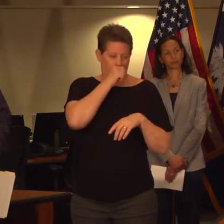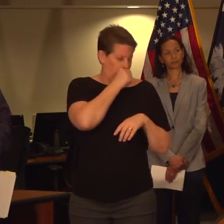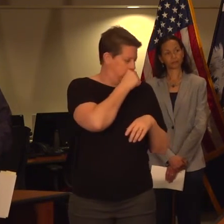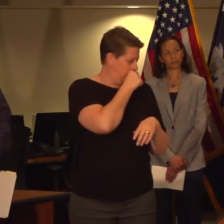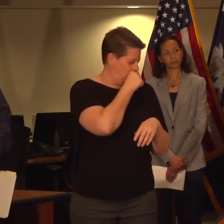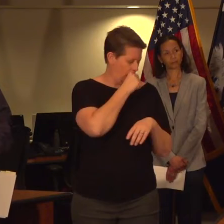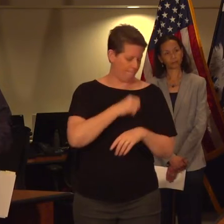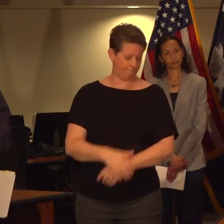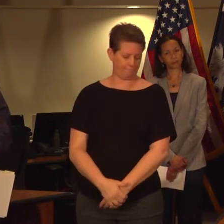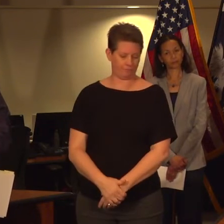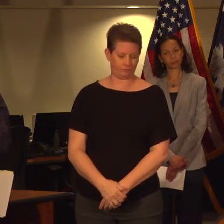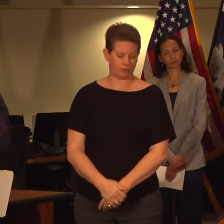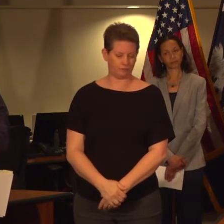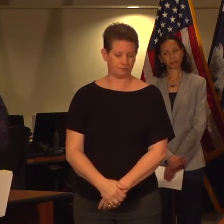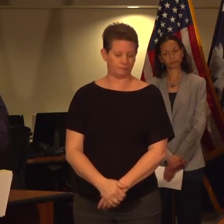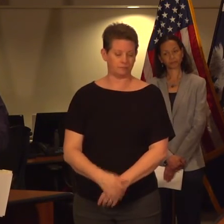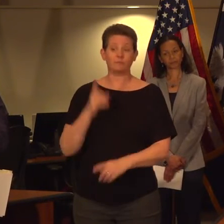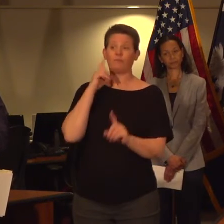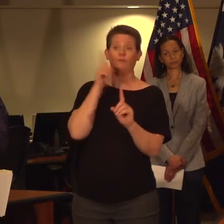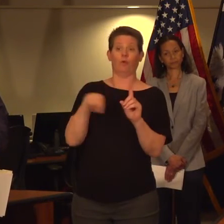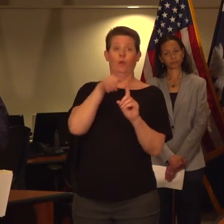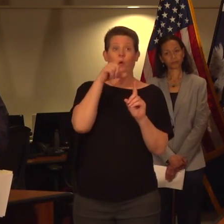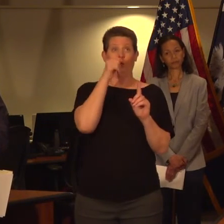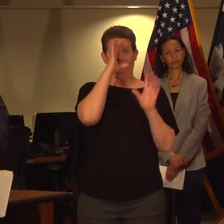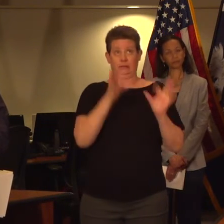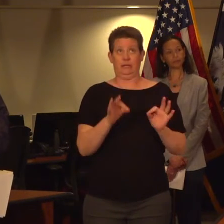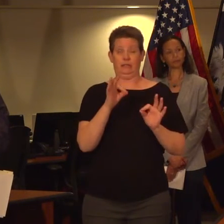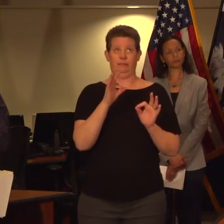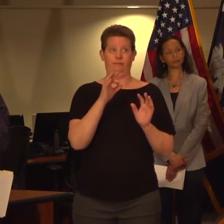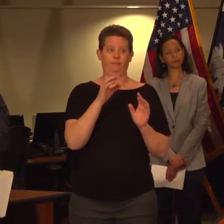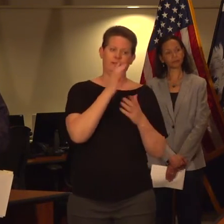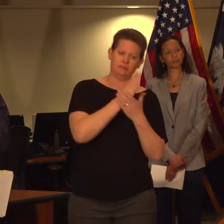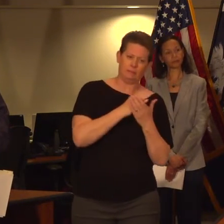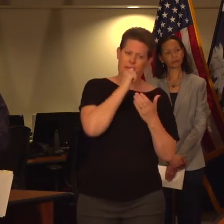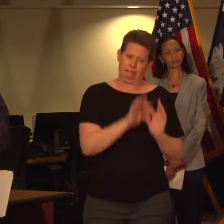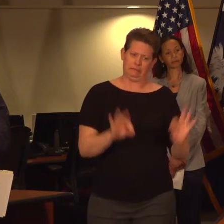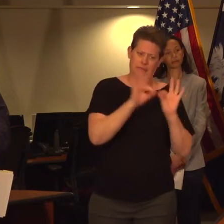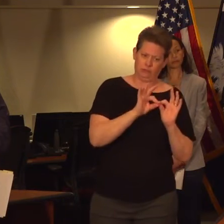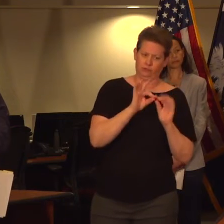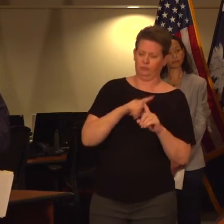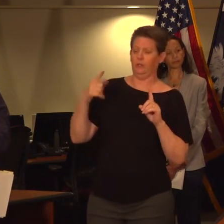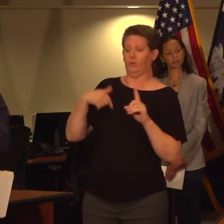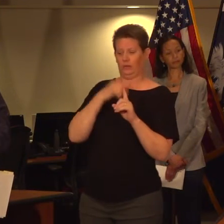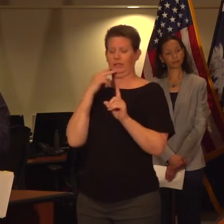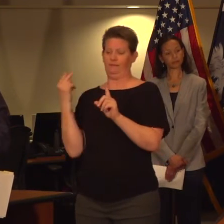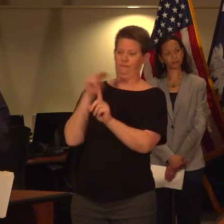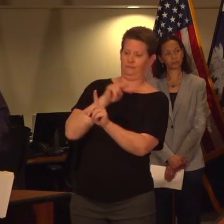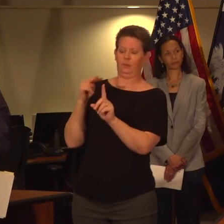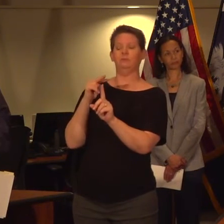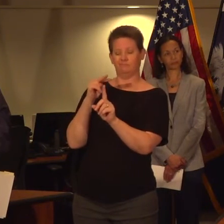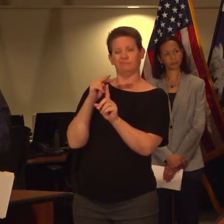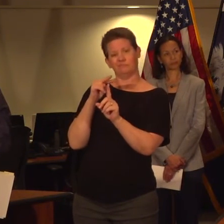retailers, but those that have been adjudged to be in the non-essential category in a lot of states. And we viewed them in